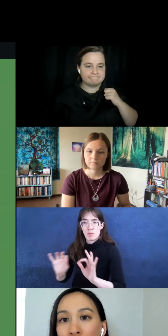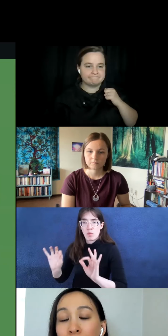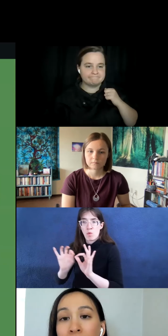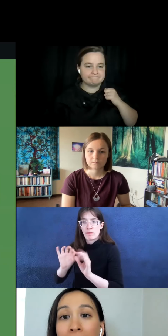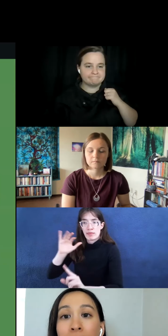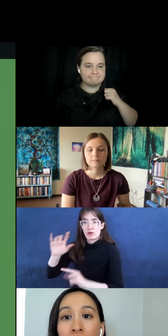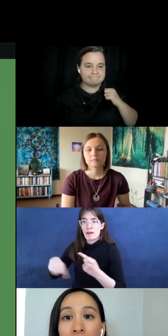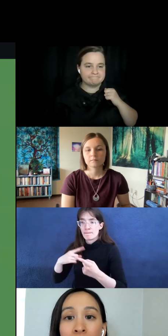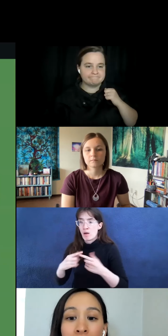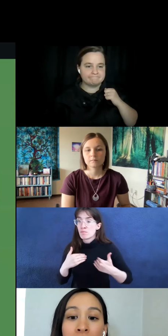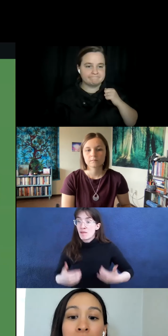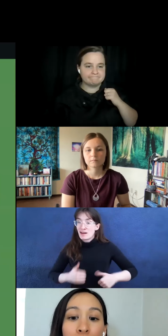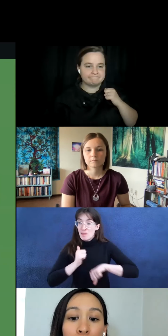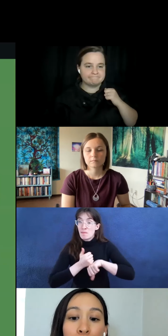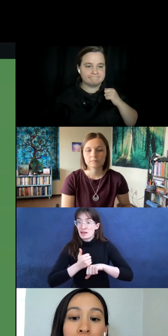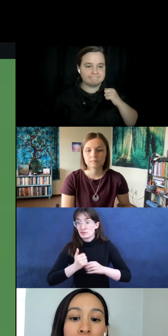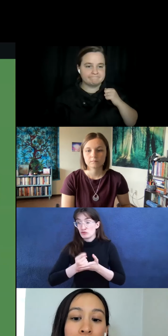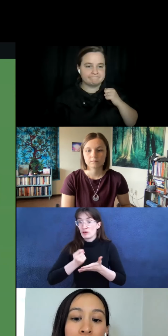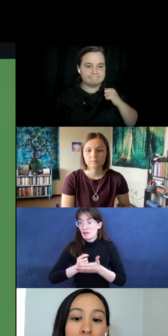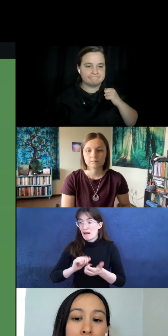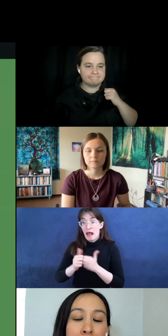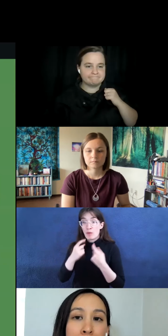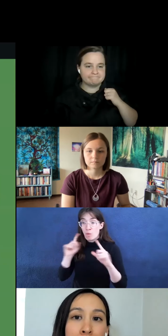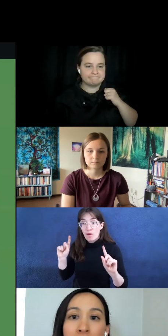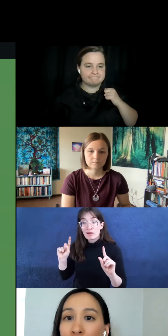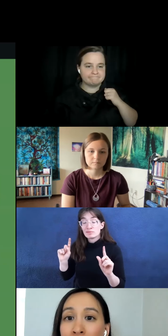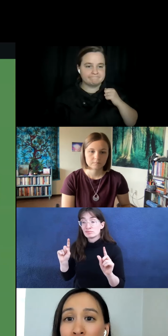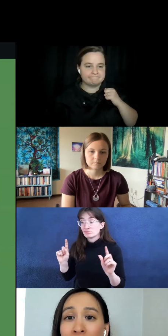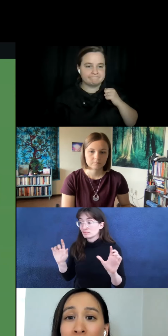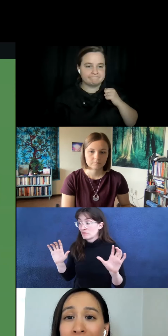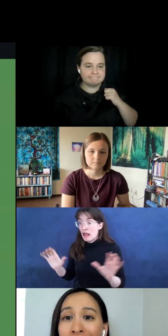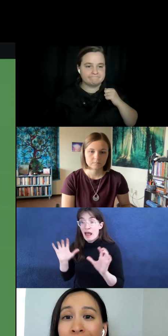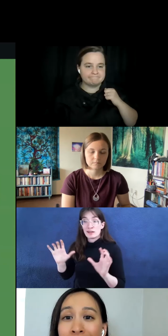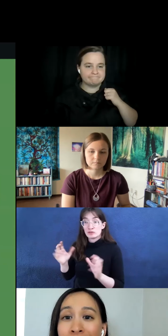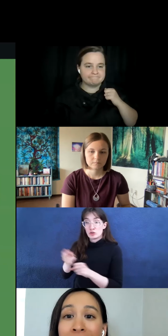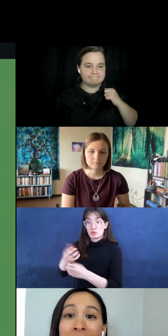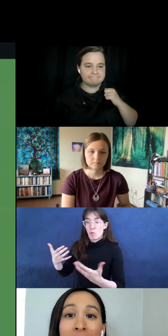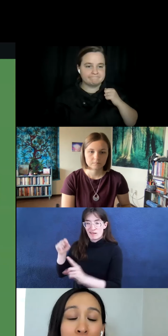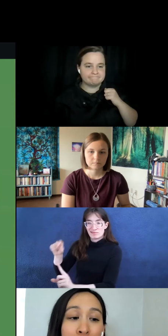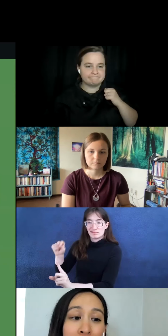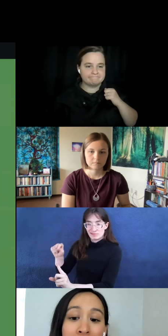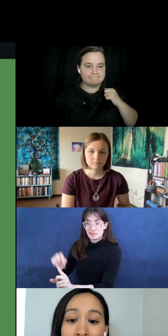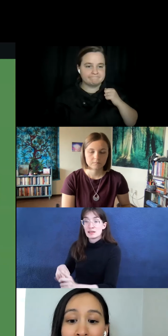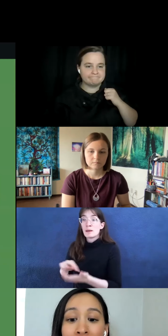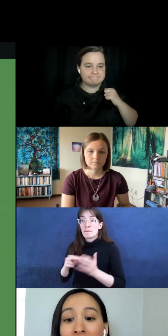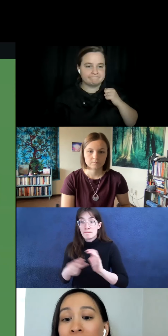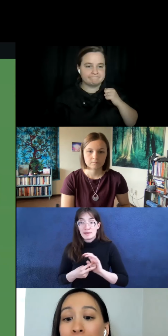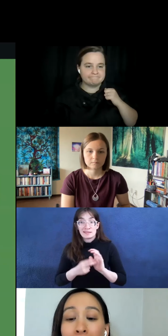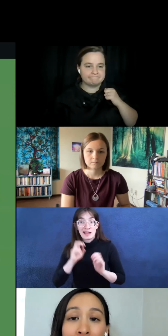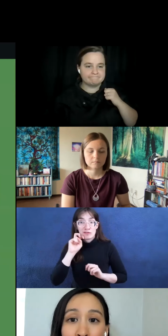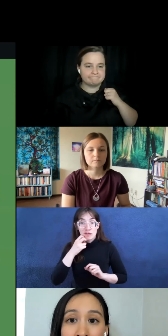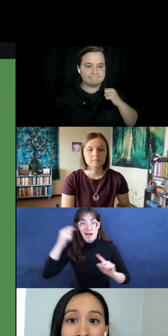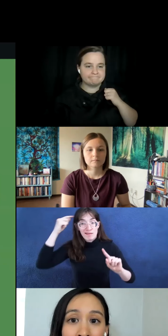body-based treatments act on. So it's so we are literally changing our neurons here and